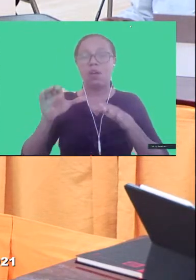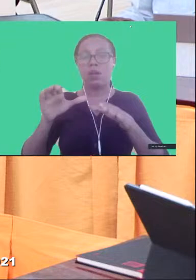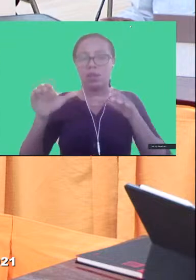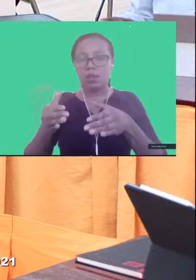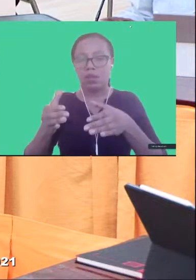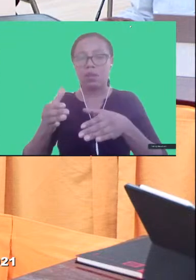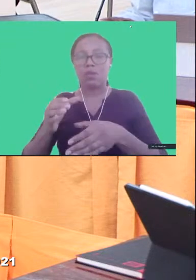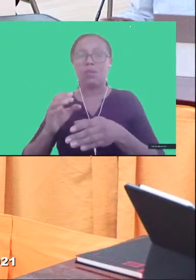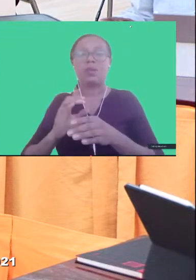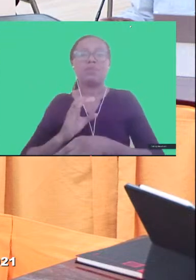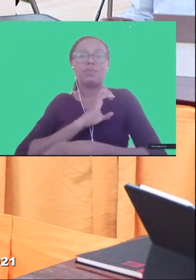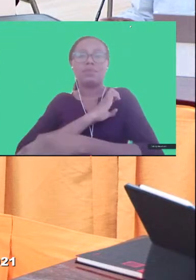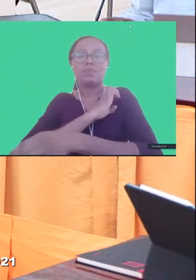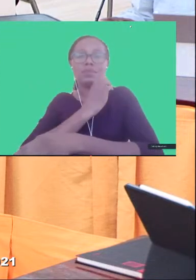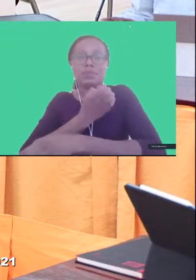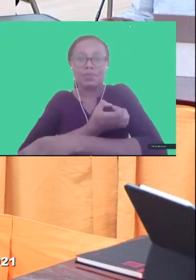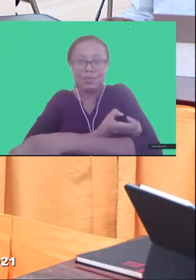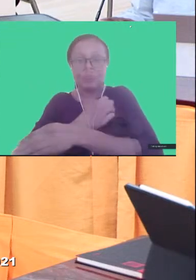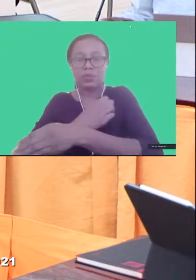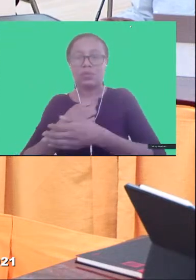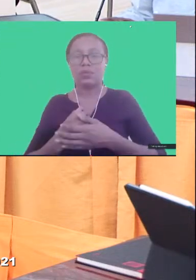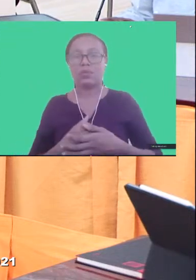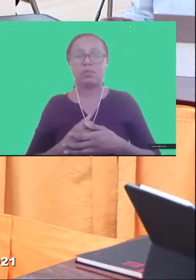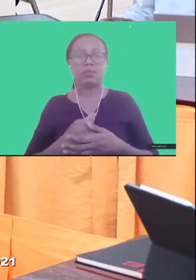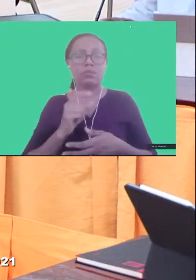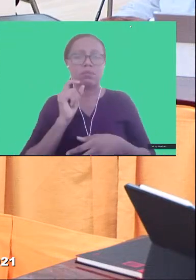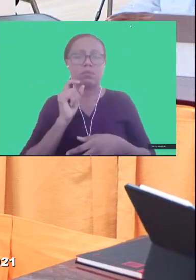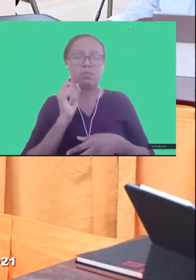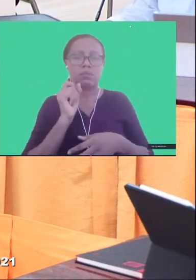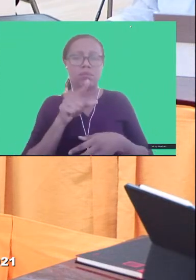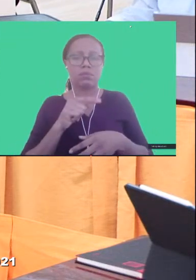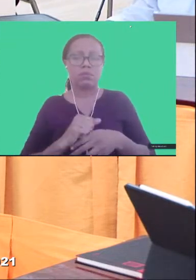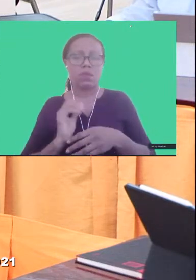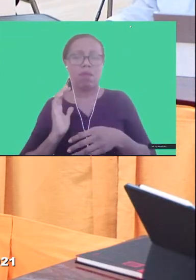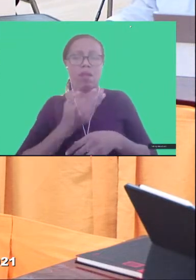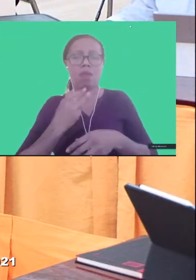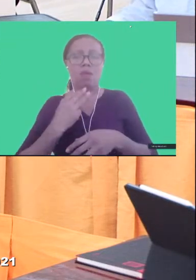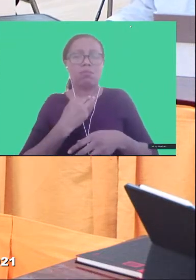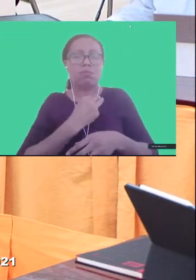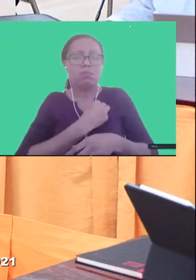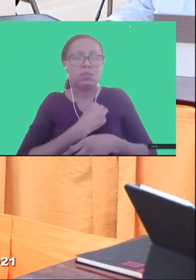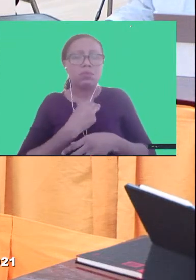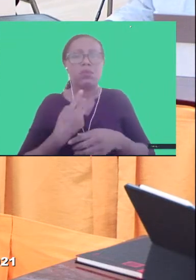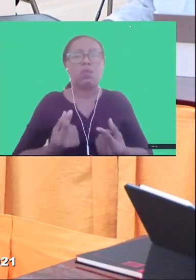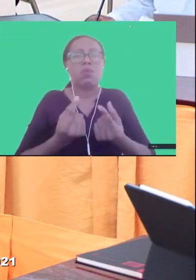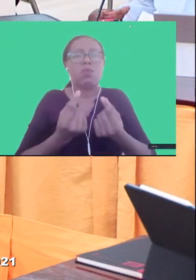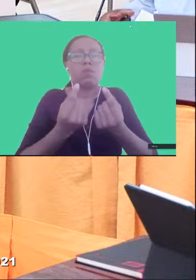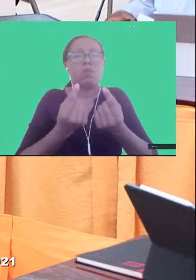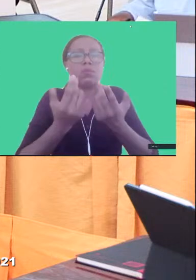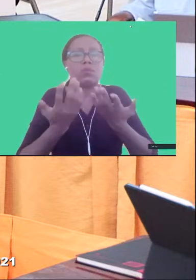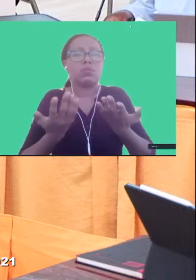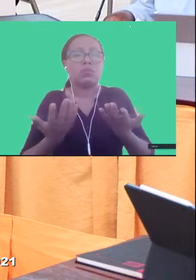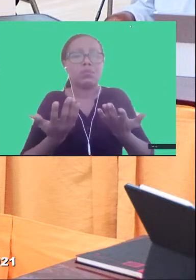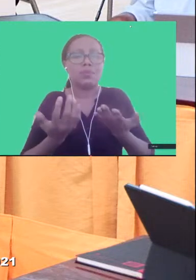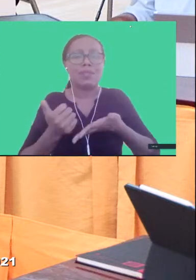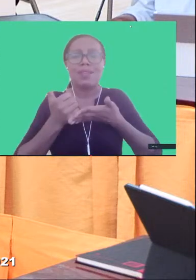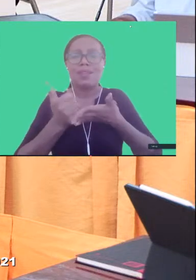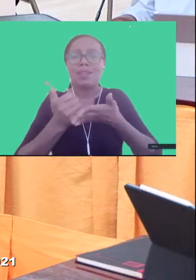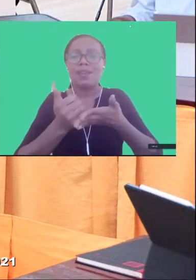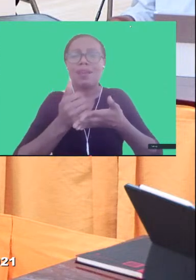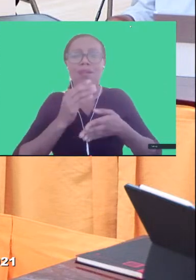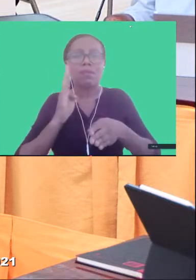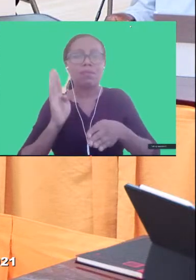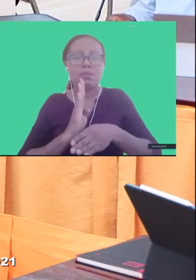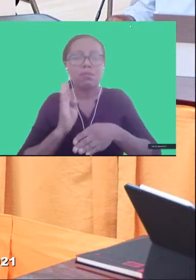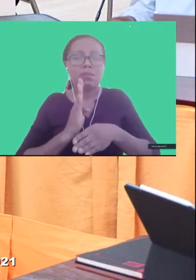doing, to assist Barbados to reduce its reliance, basically,